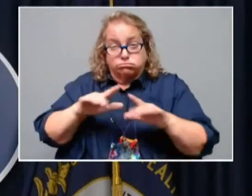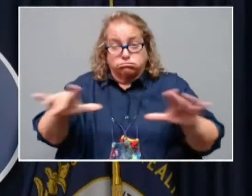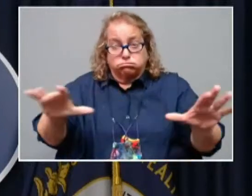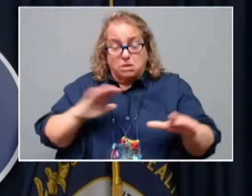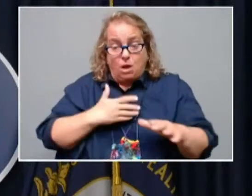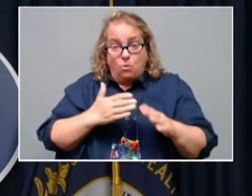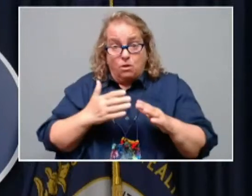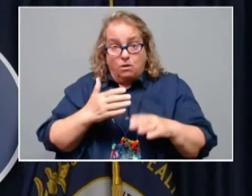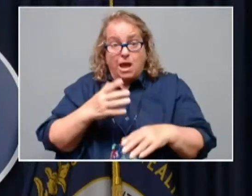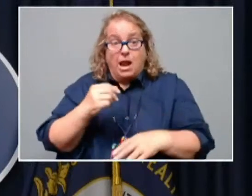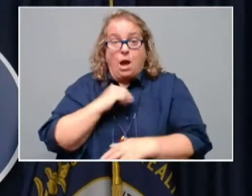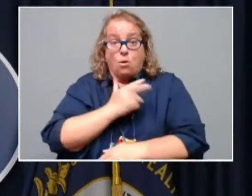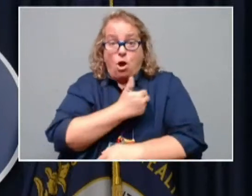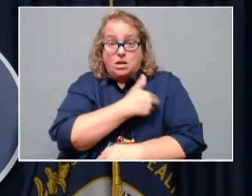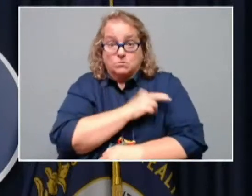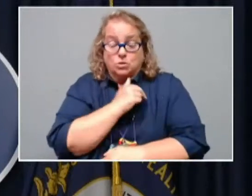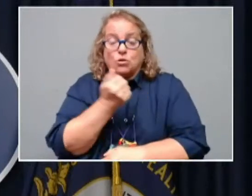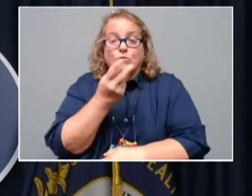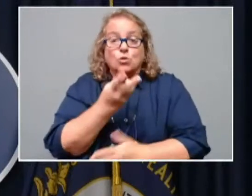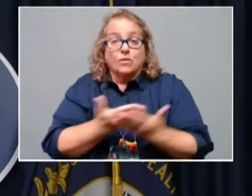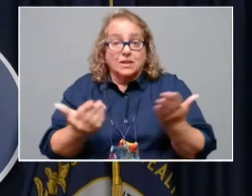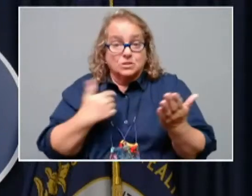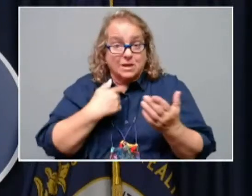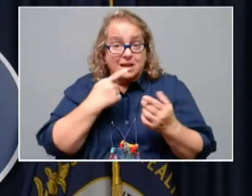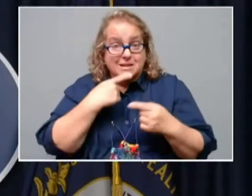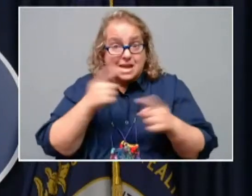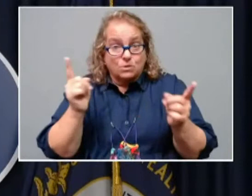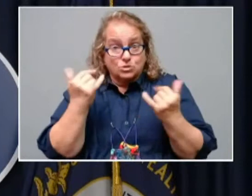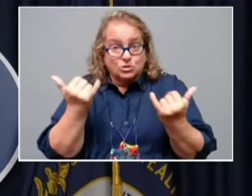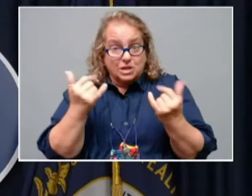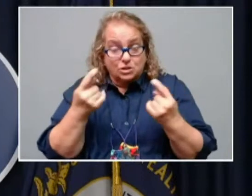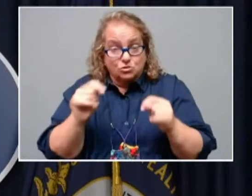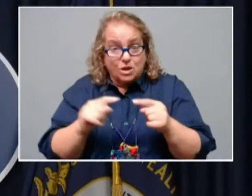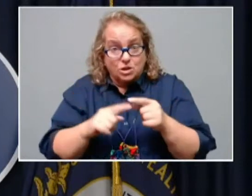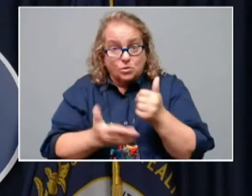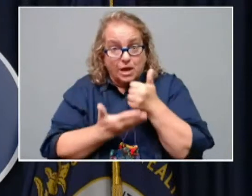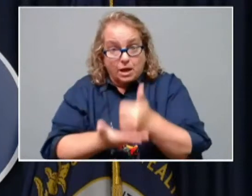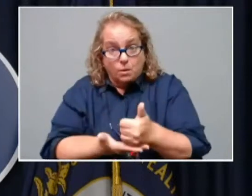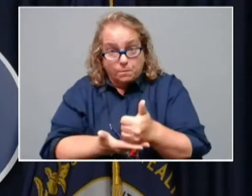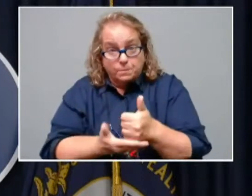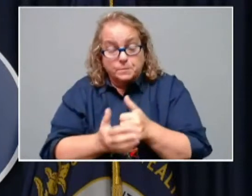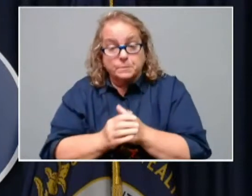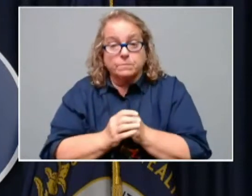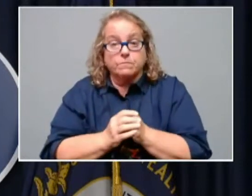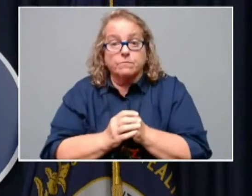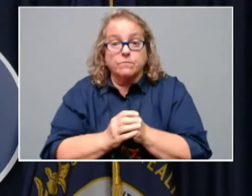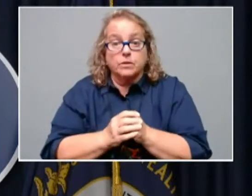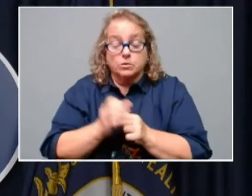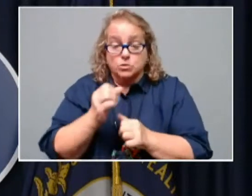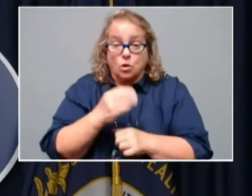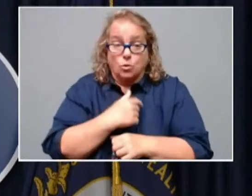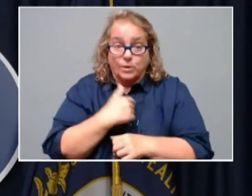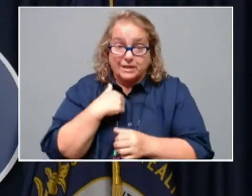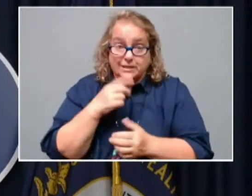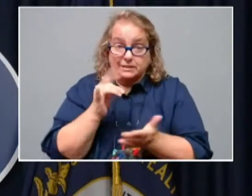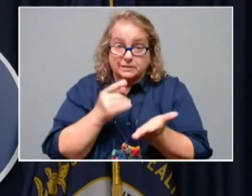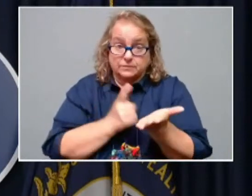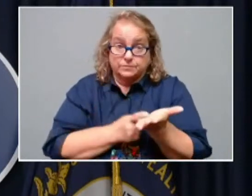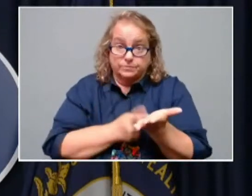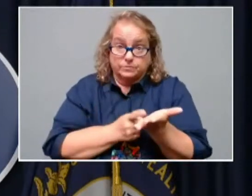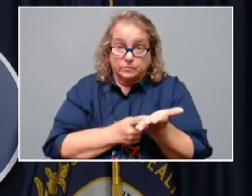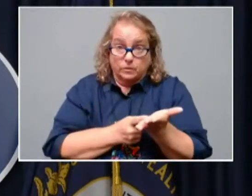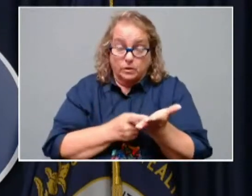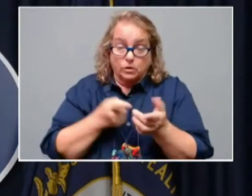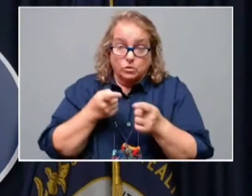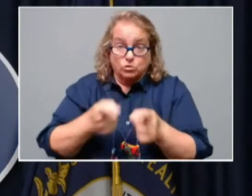we're going to announce today to try to help. So we talked throughout the pandemic